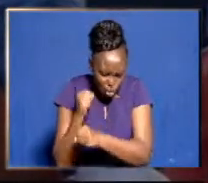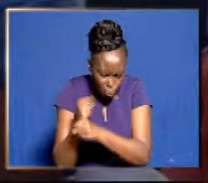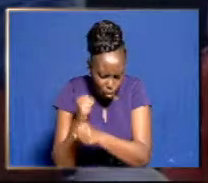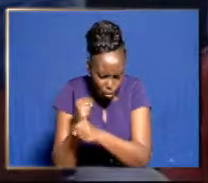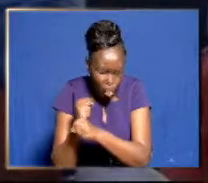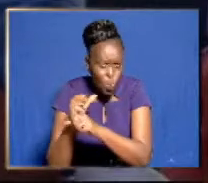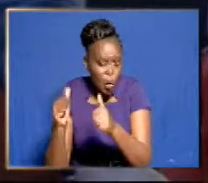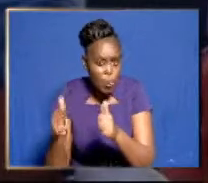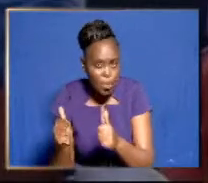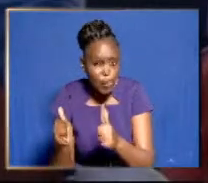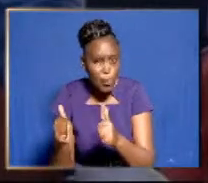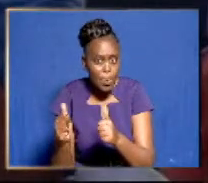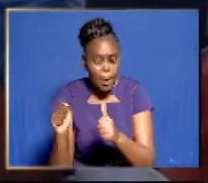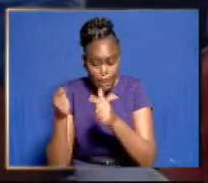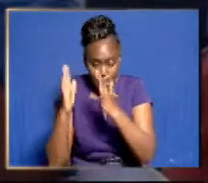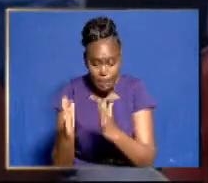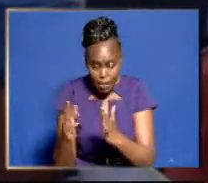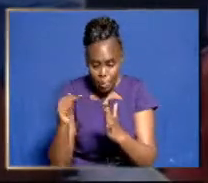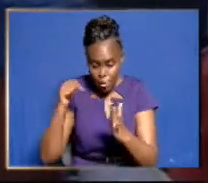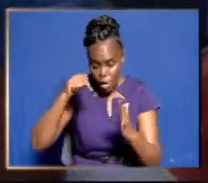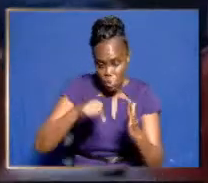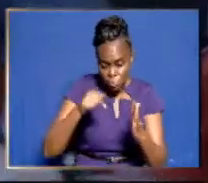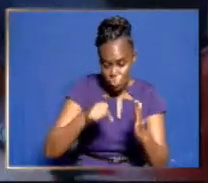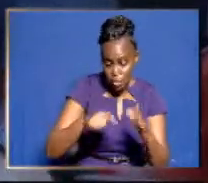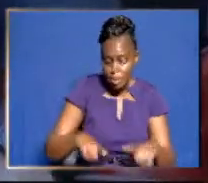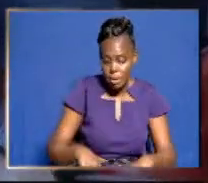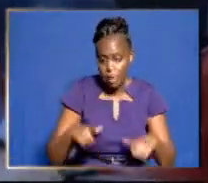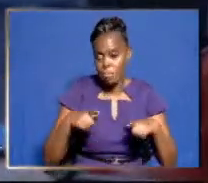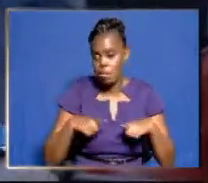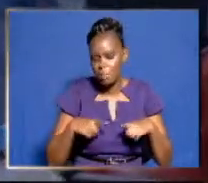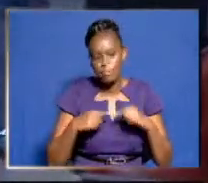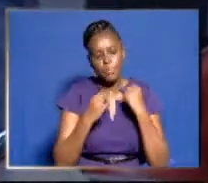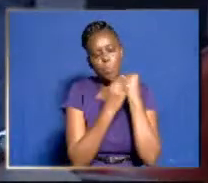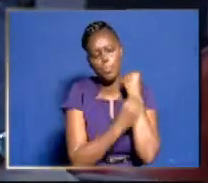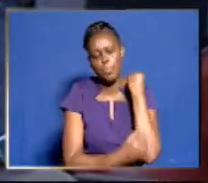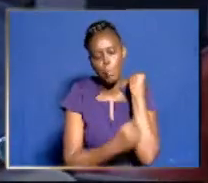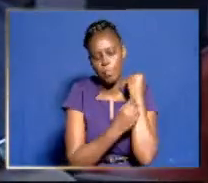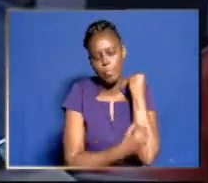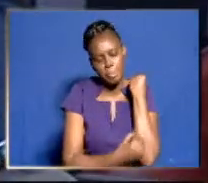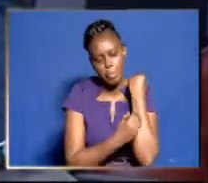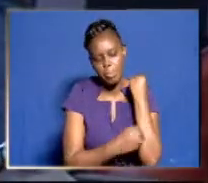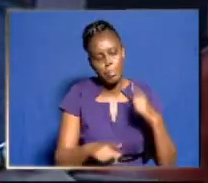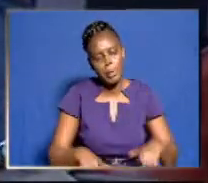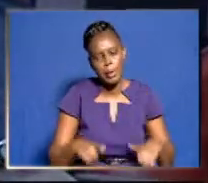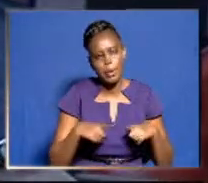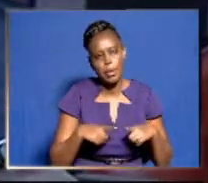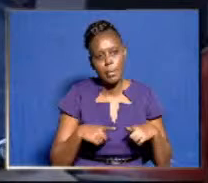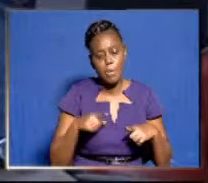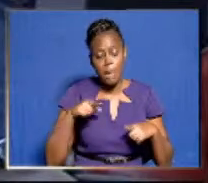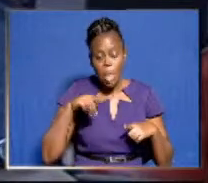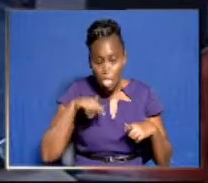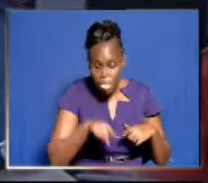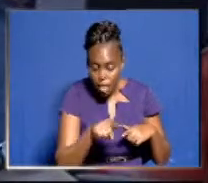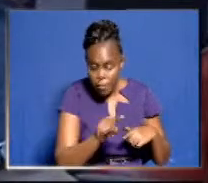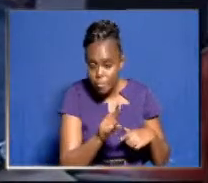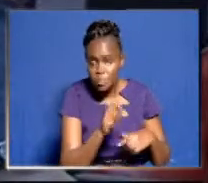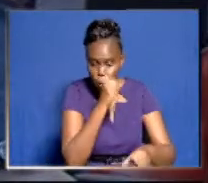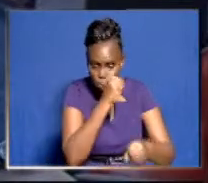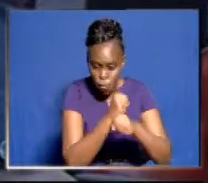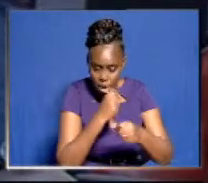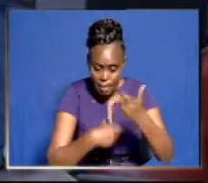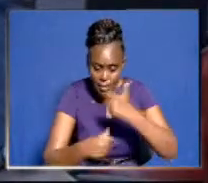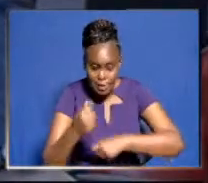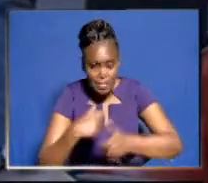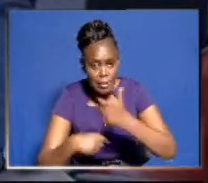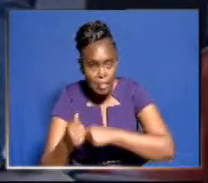country. Kenyans who today are living very poor life, yet they did supply